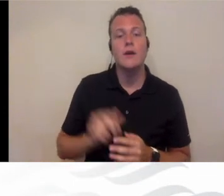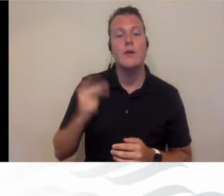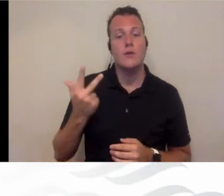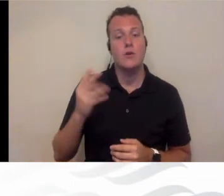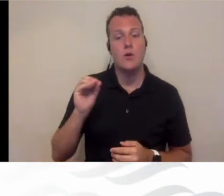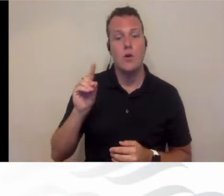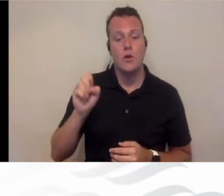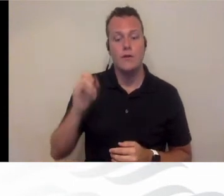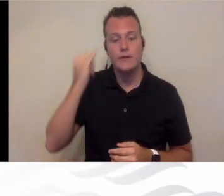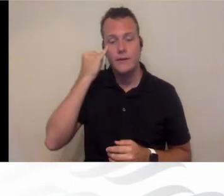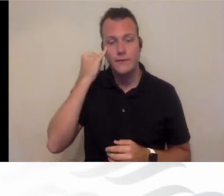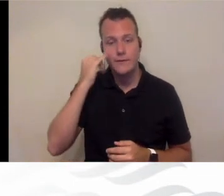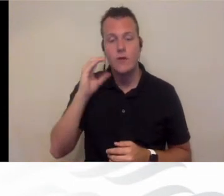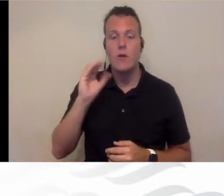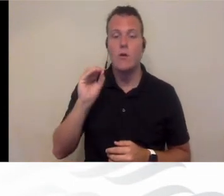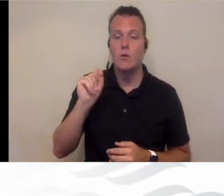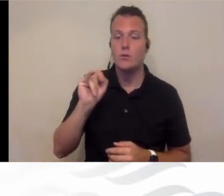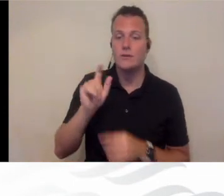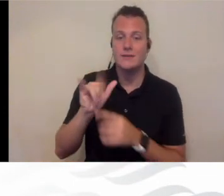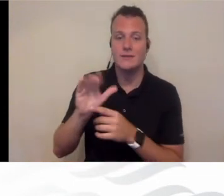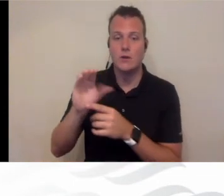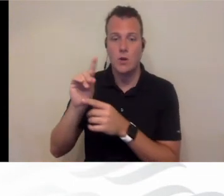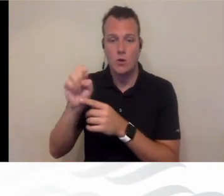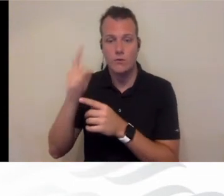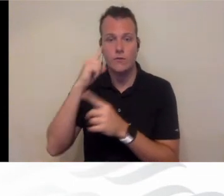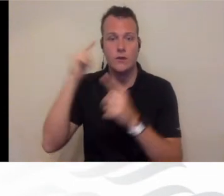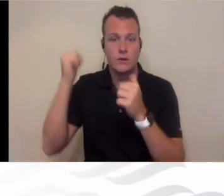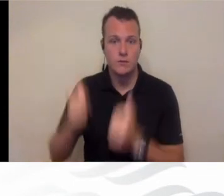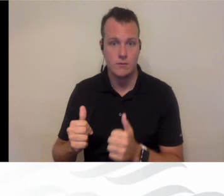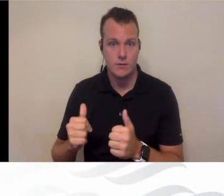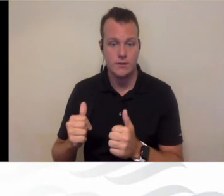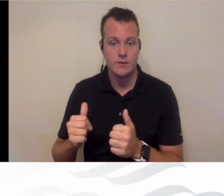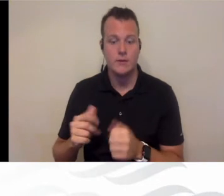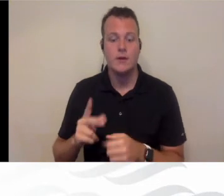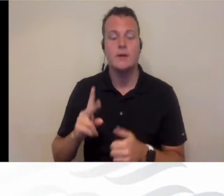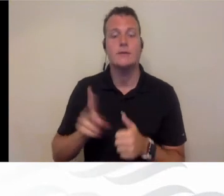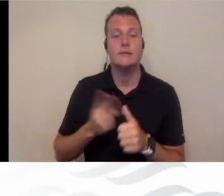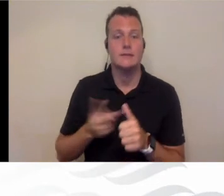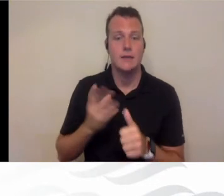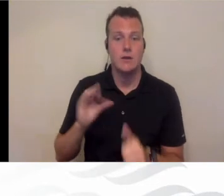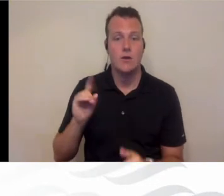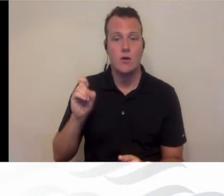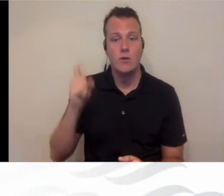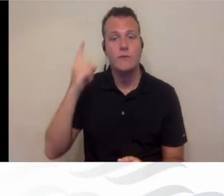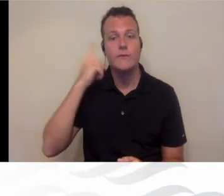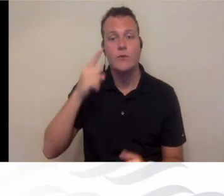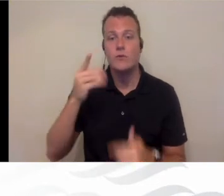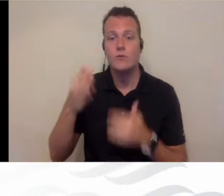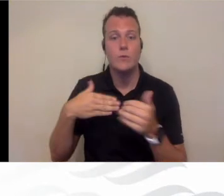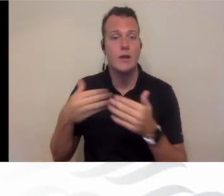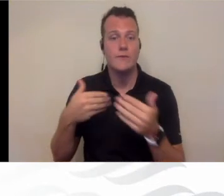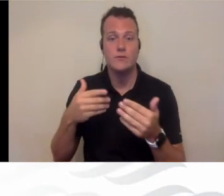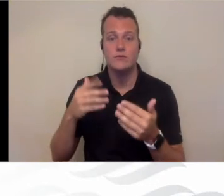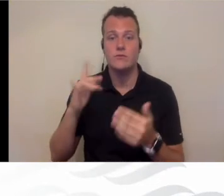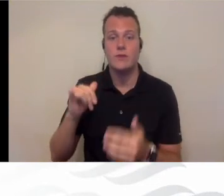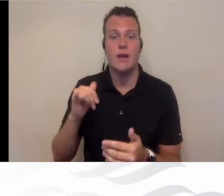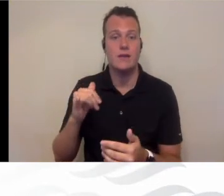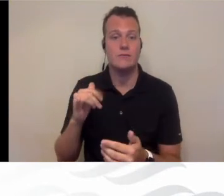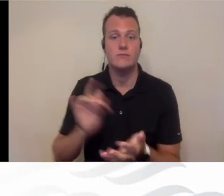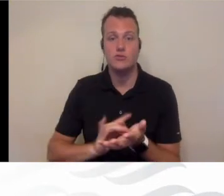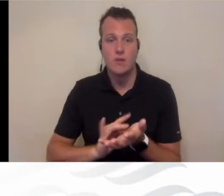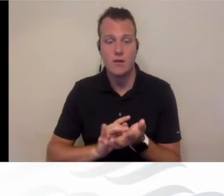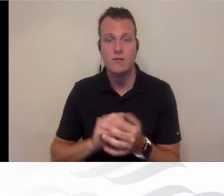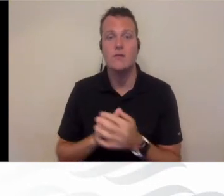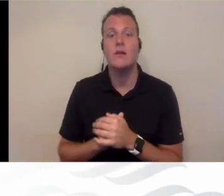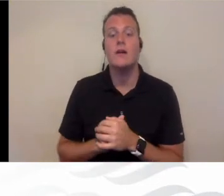So if you did the ototoxicity code, it would be for the hearing loss. The second code would be for whatever the drug was. And